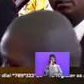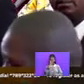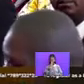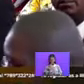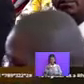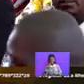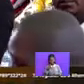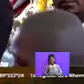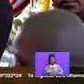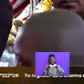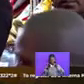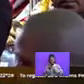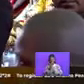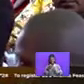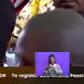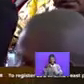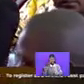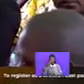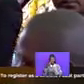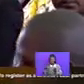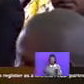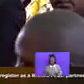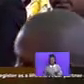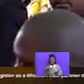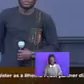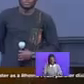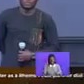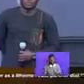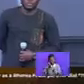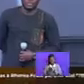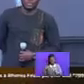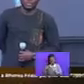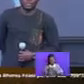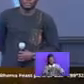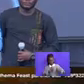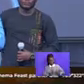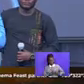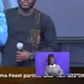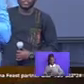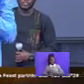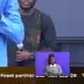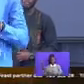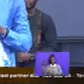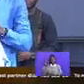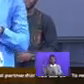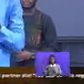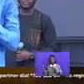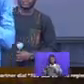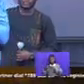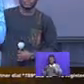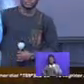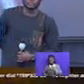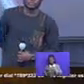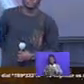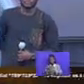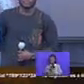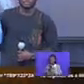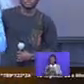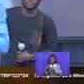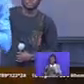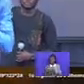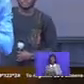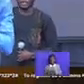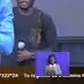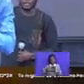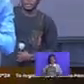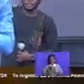raise them and God says I will confirm in your heart as they come and as soon as you lay your hand on